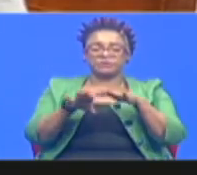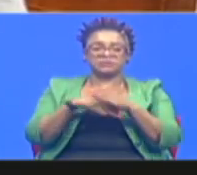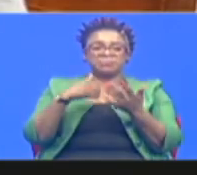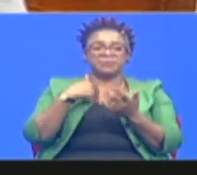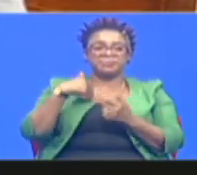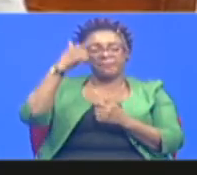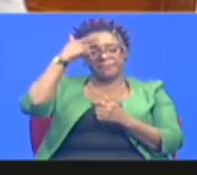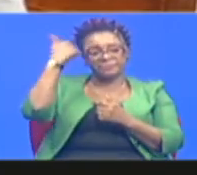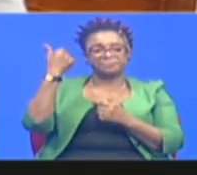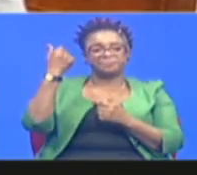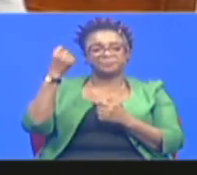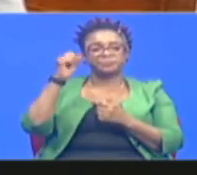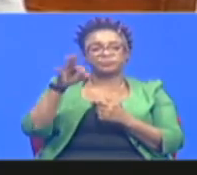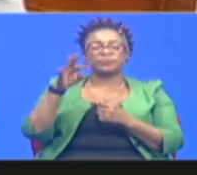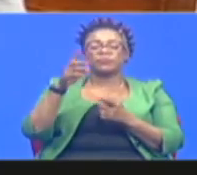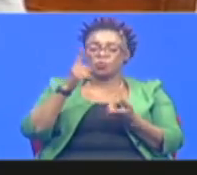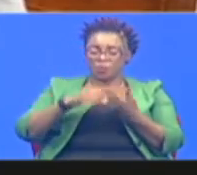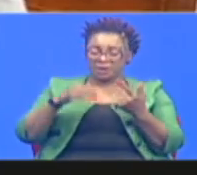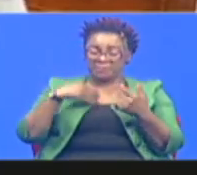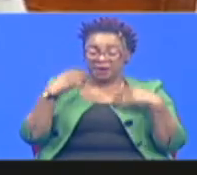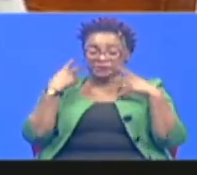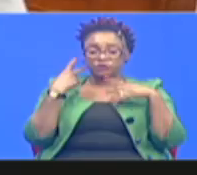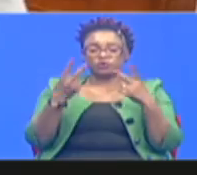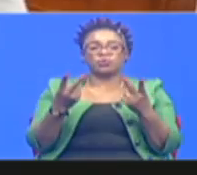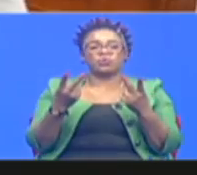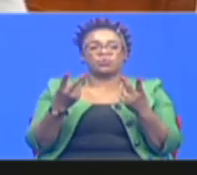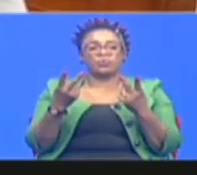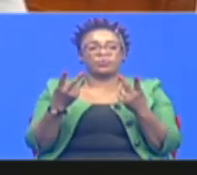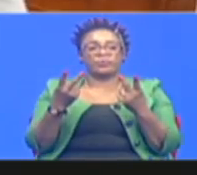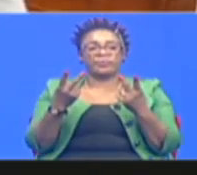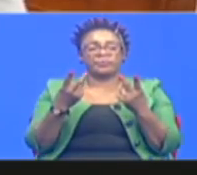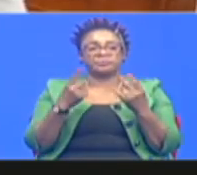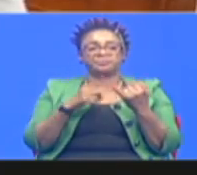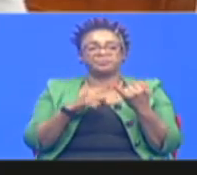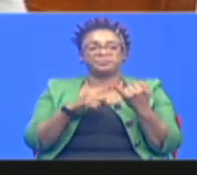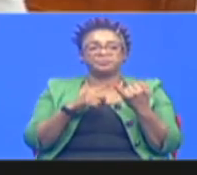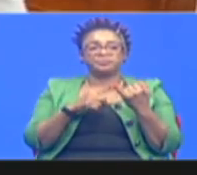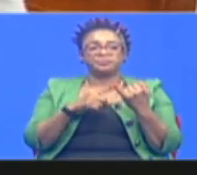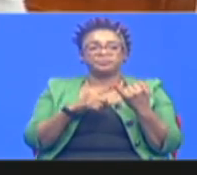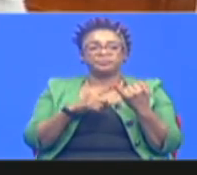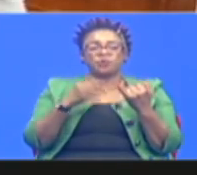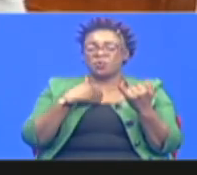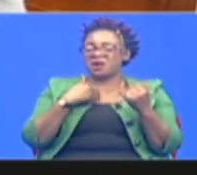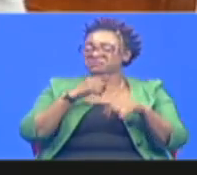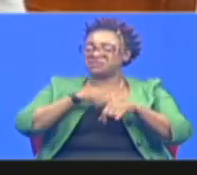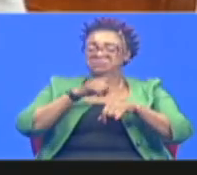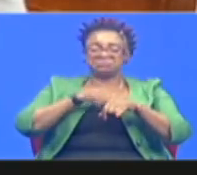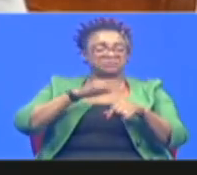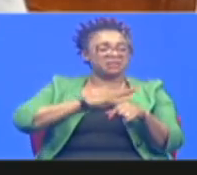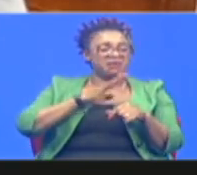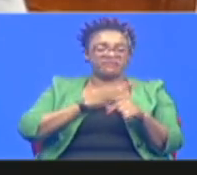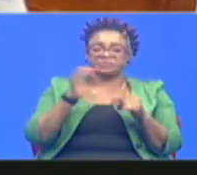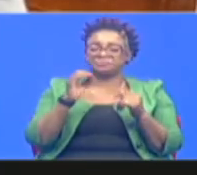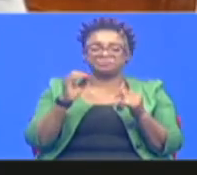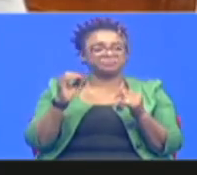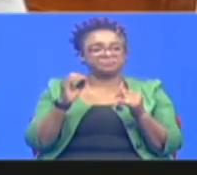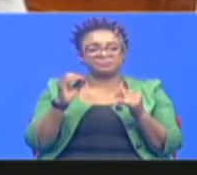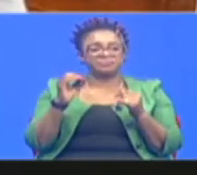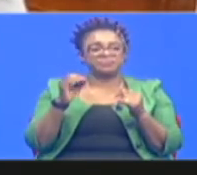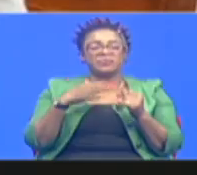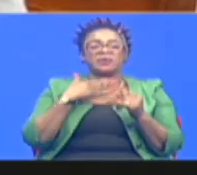big picture that I saw. One, we don't have the luxury of time. I wanted